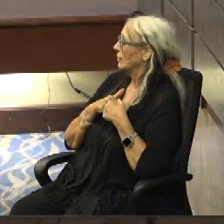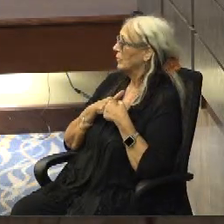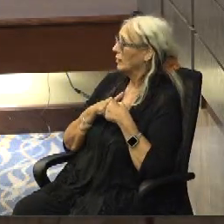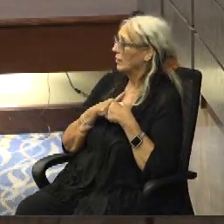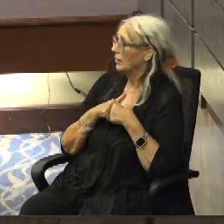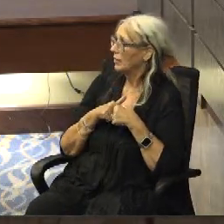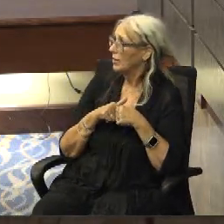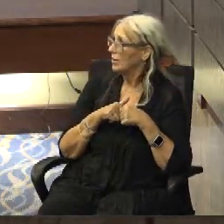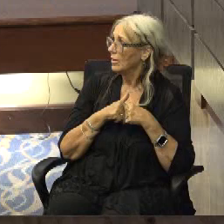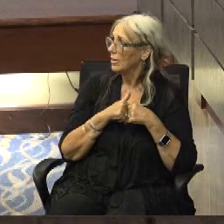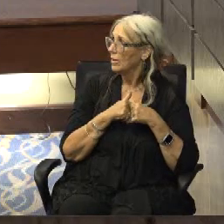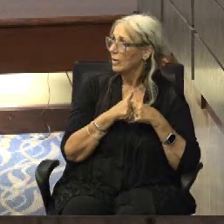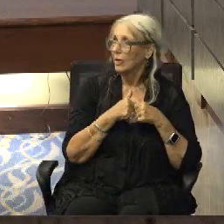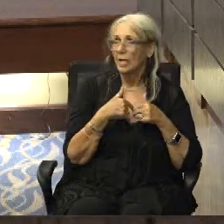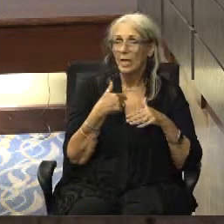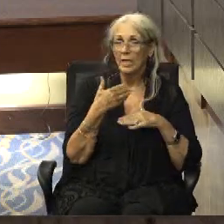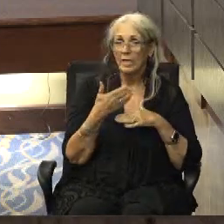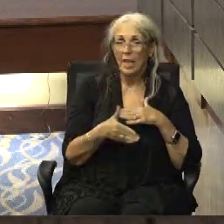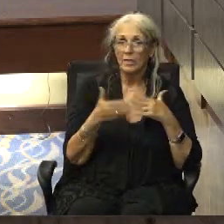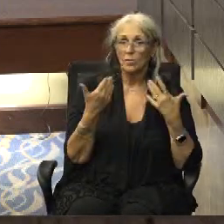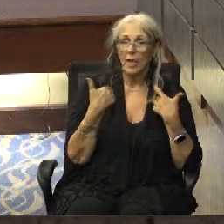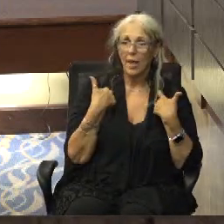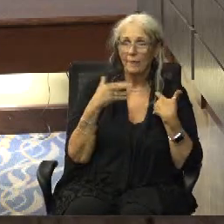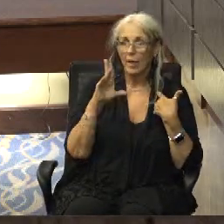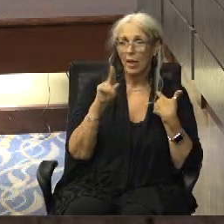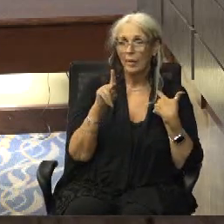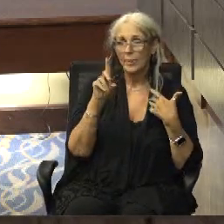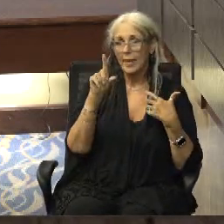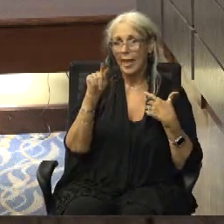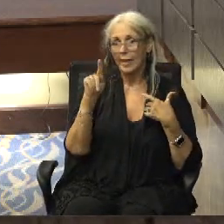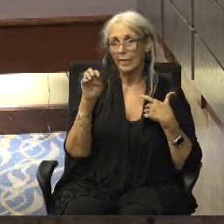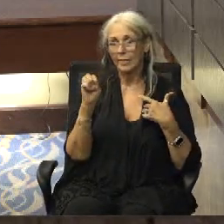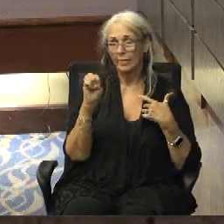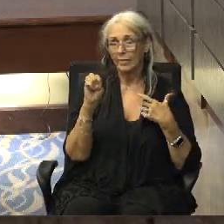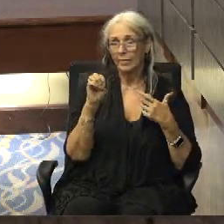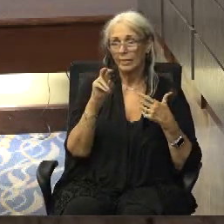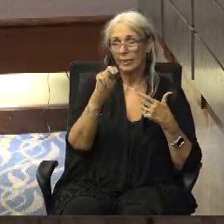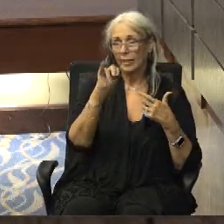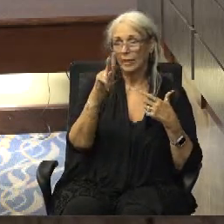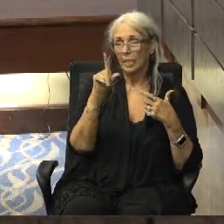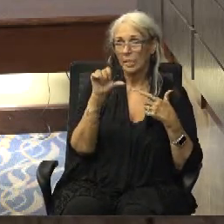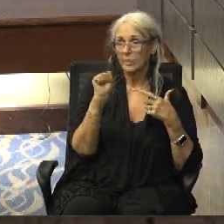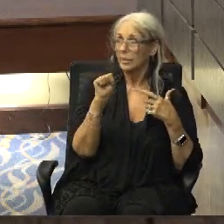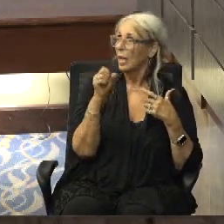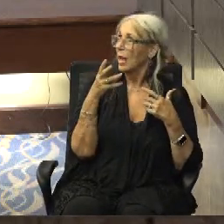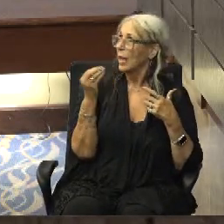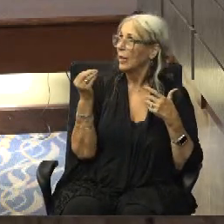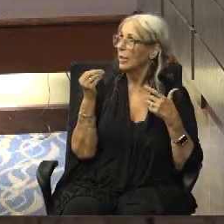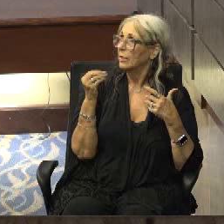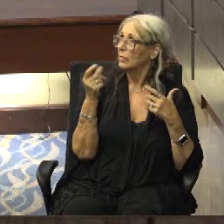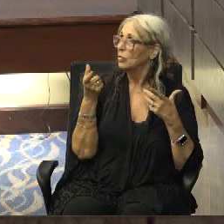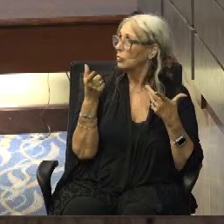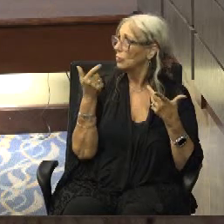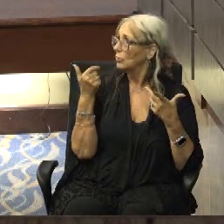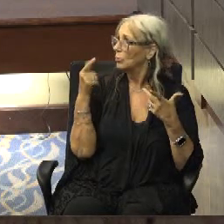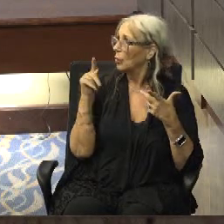So next, Mayor and Council, we will have an update from Nicholas Sarpy and Galen Price, and they'll provide an update on